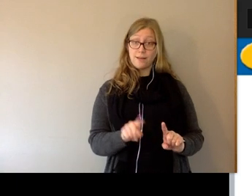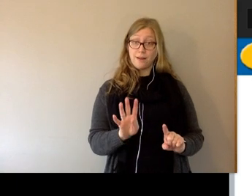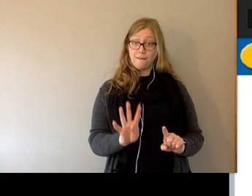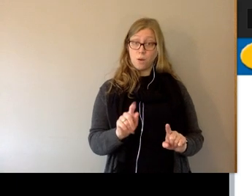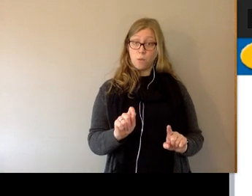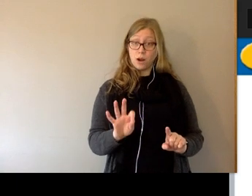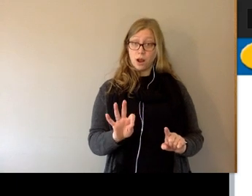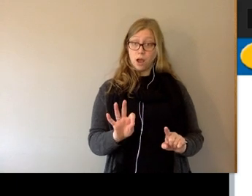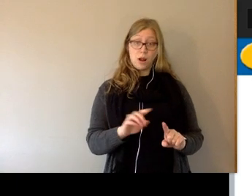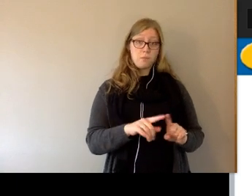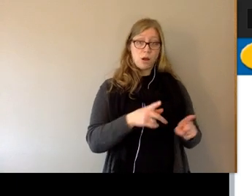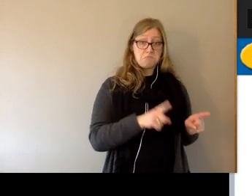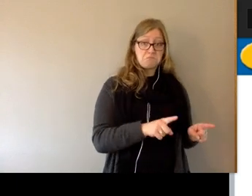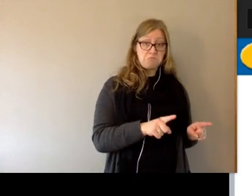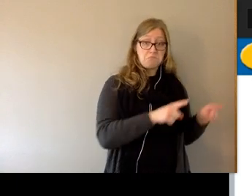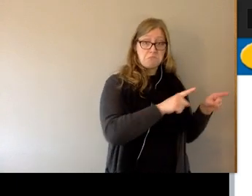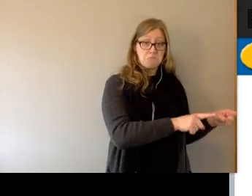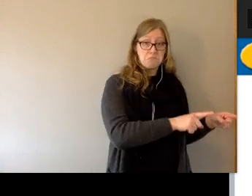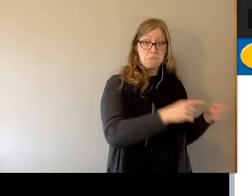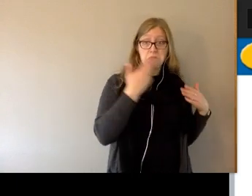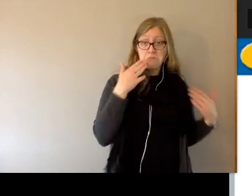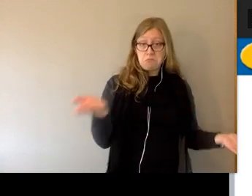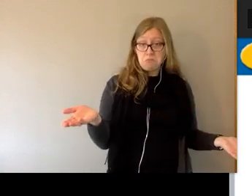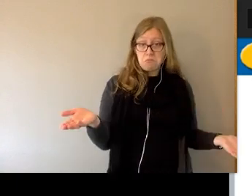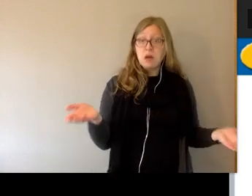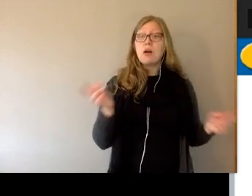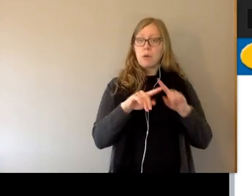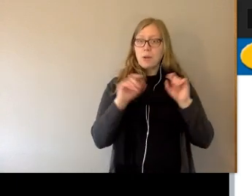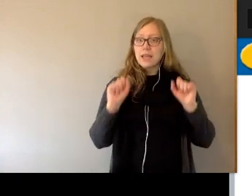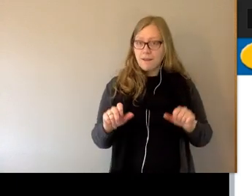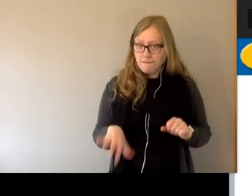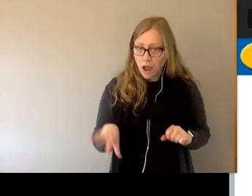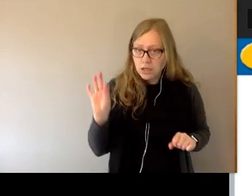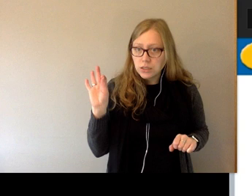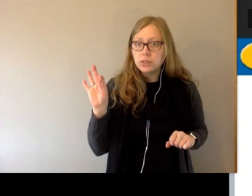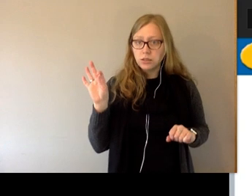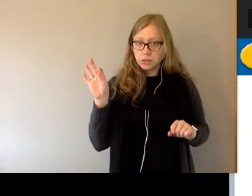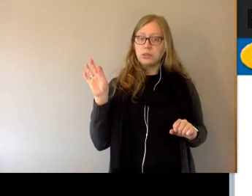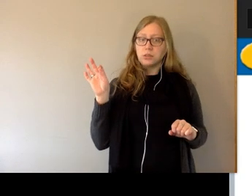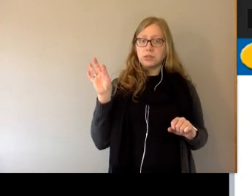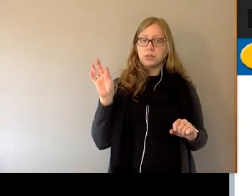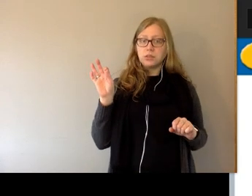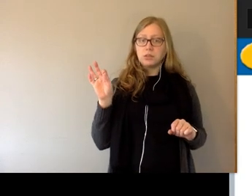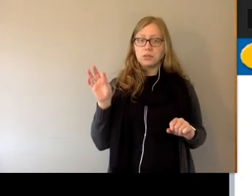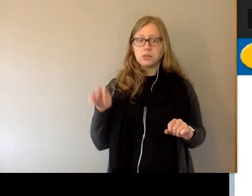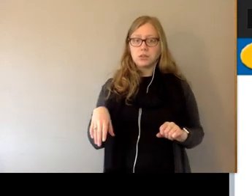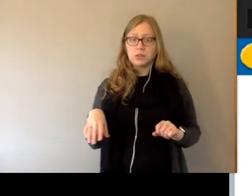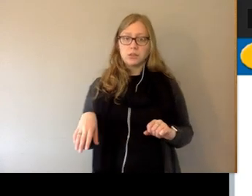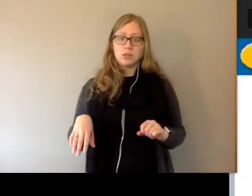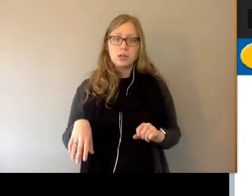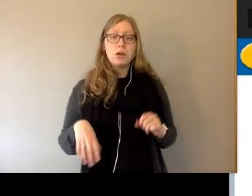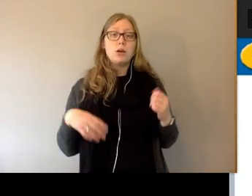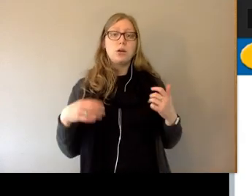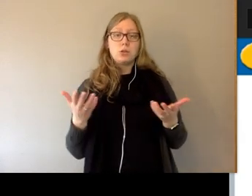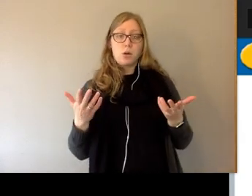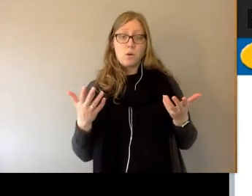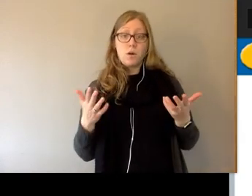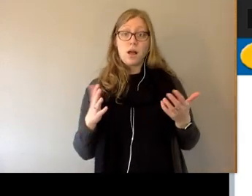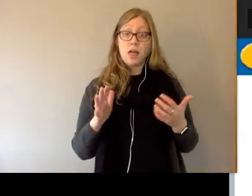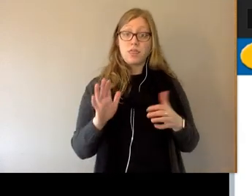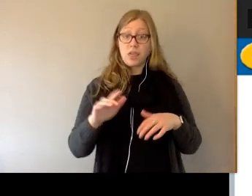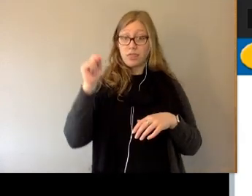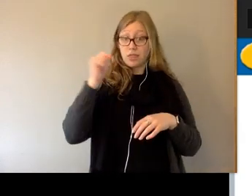M, and we don't know M to N. But we can find it using that theorem, and that's what they want us to do. So what that theorem